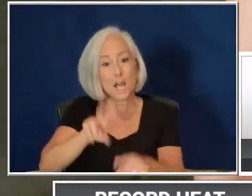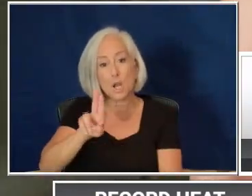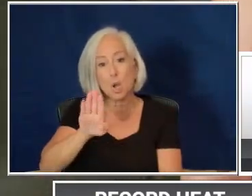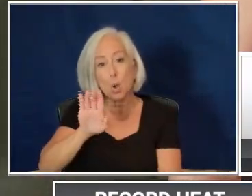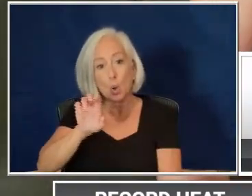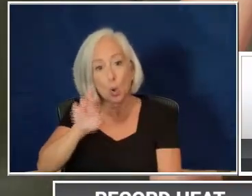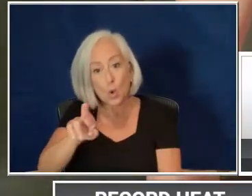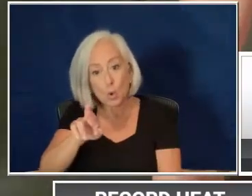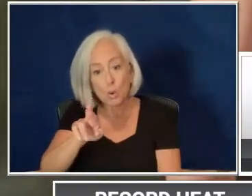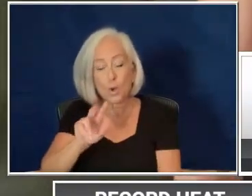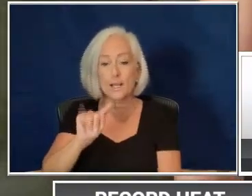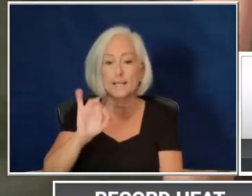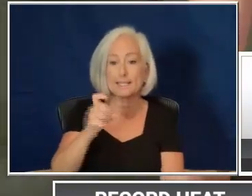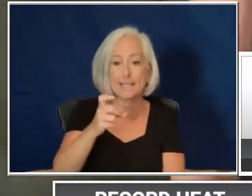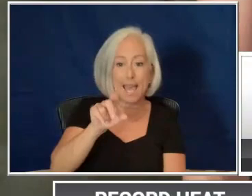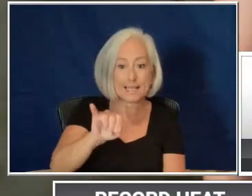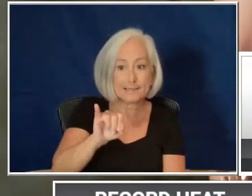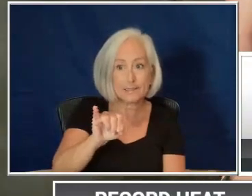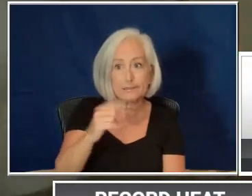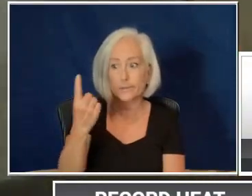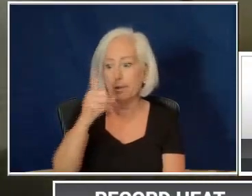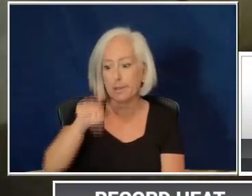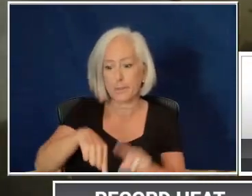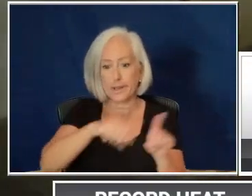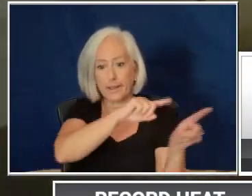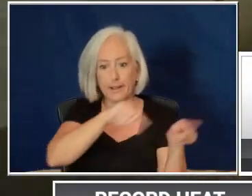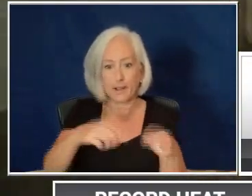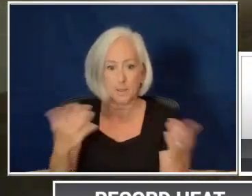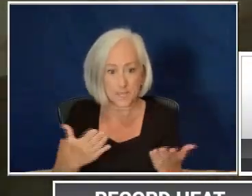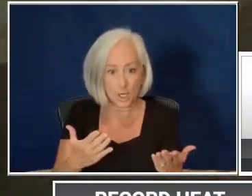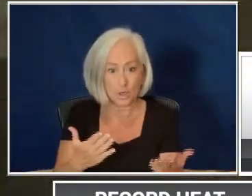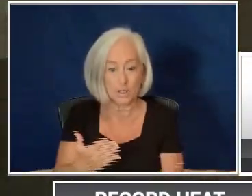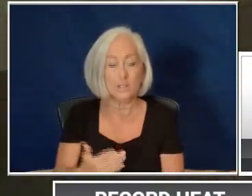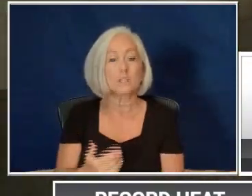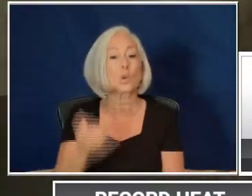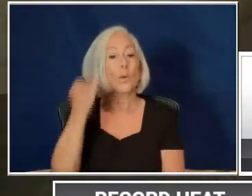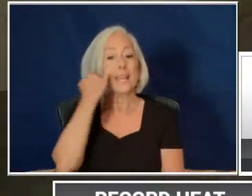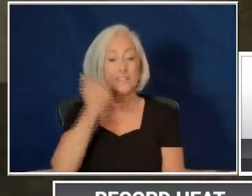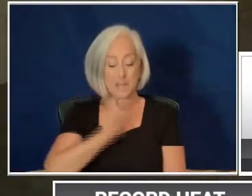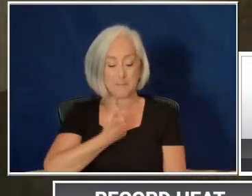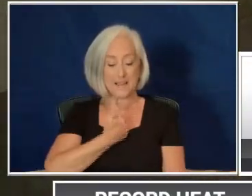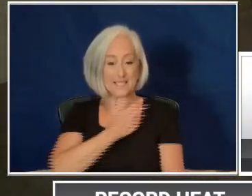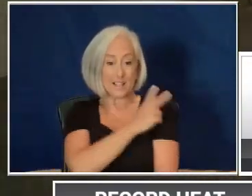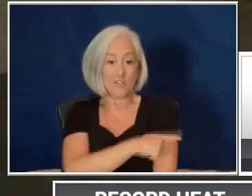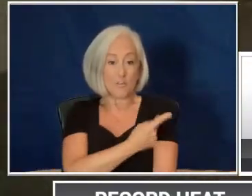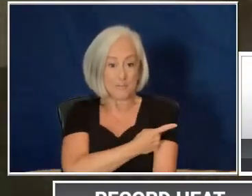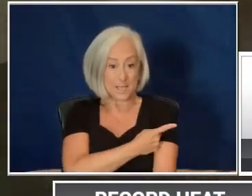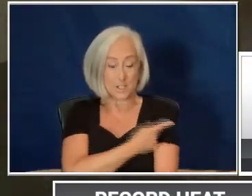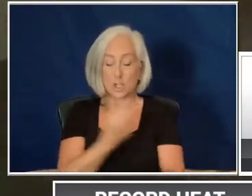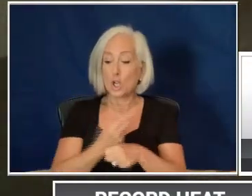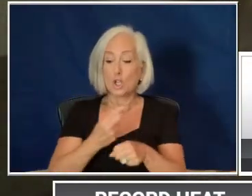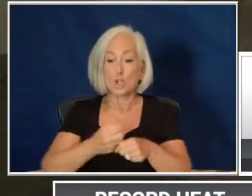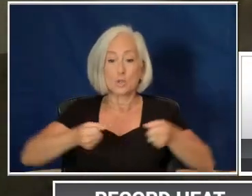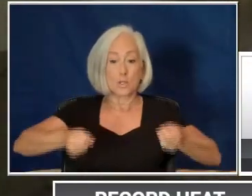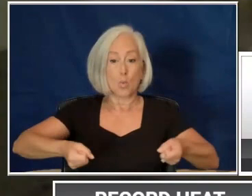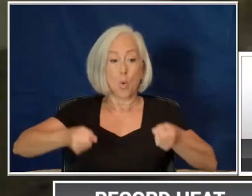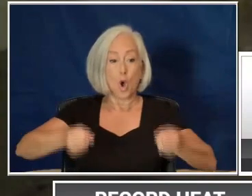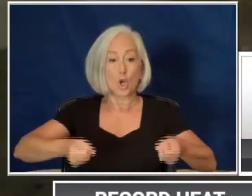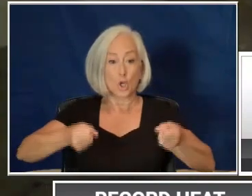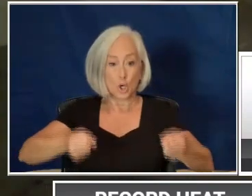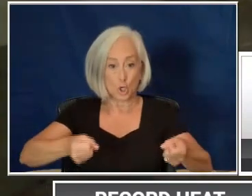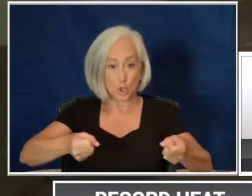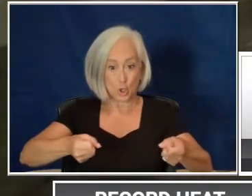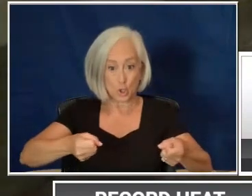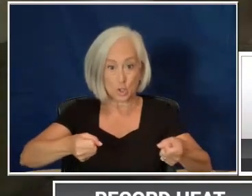come here to recreate it. So I'm the patient and I'm on the walker. How would you help me get in and out? This can be done